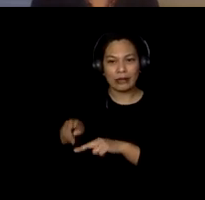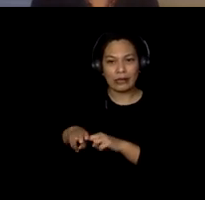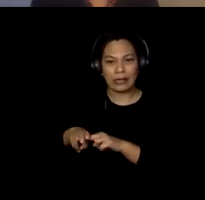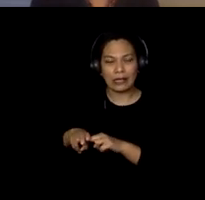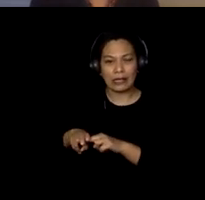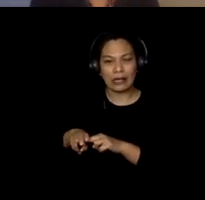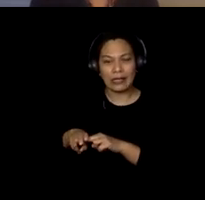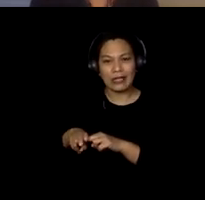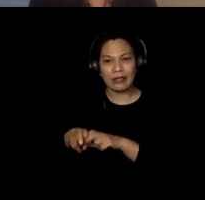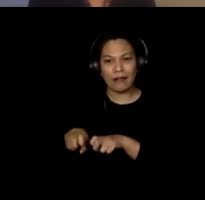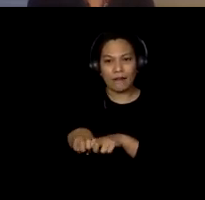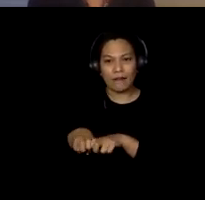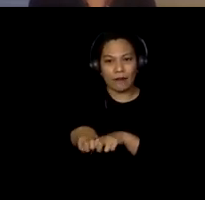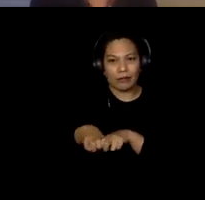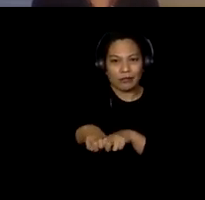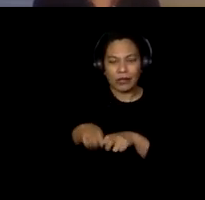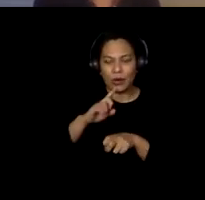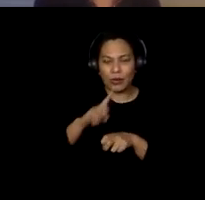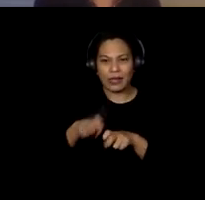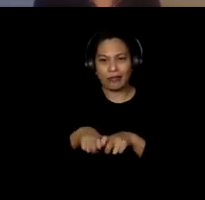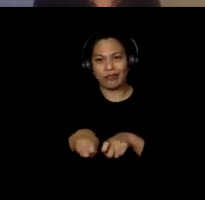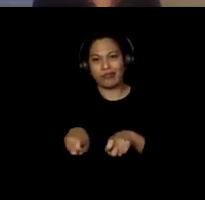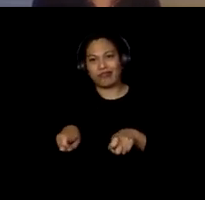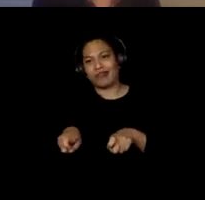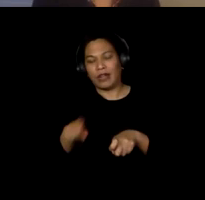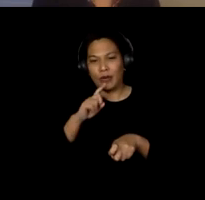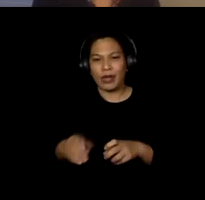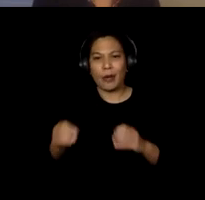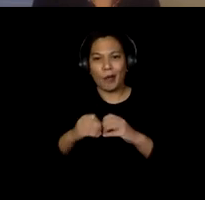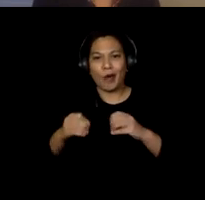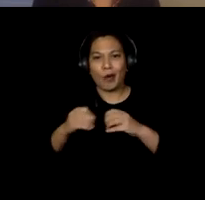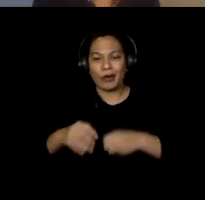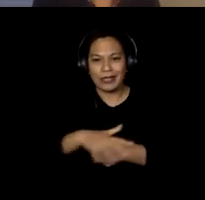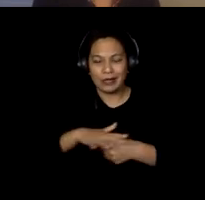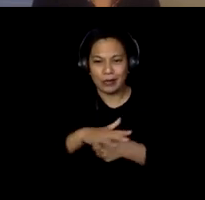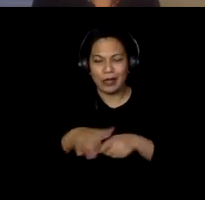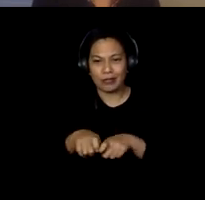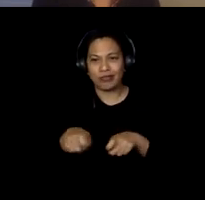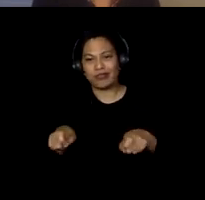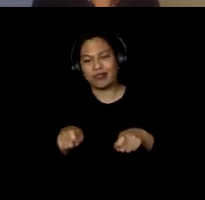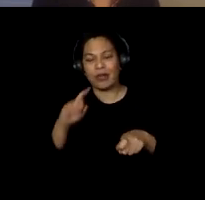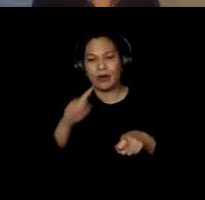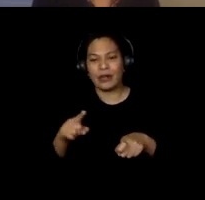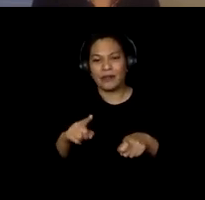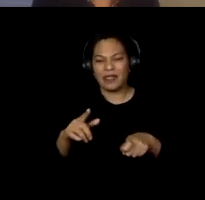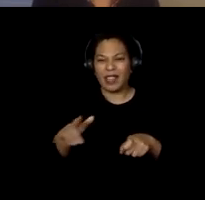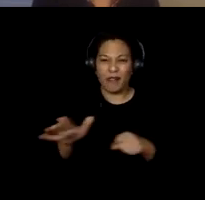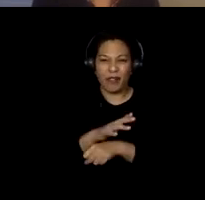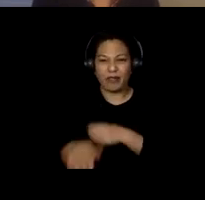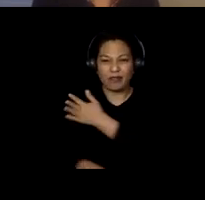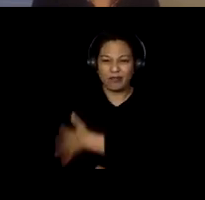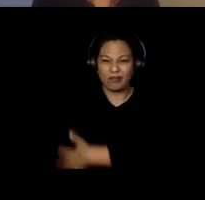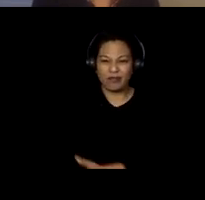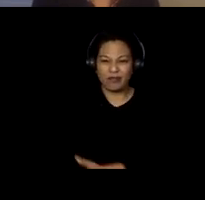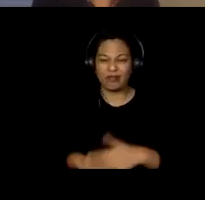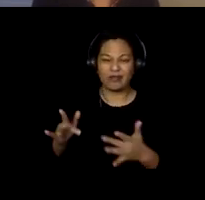starts to press against yours. He's manspreading, taking up more and more space, his thigh in full contact with yours. You don't like